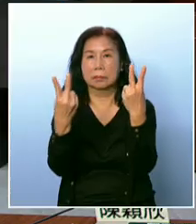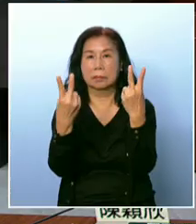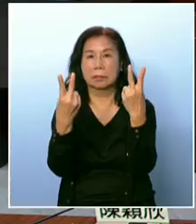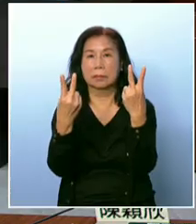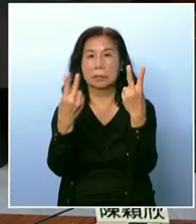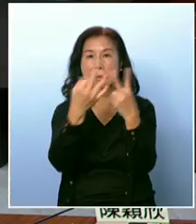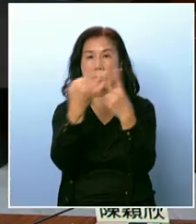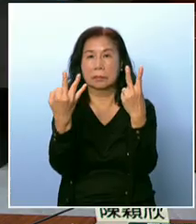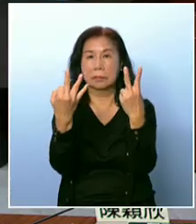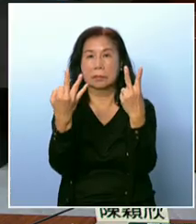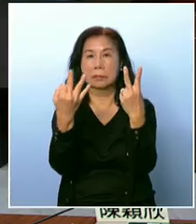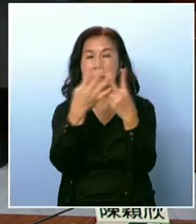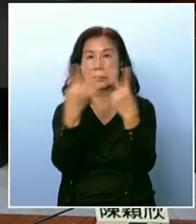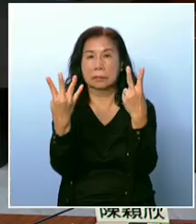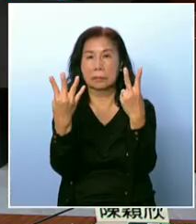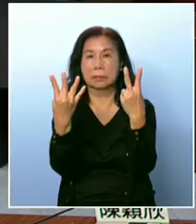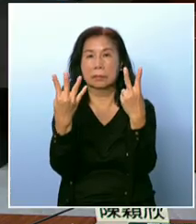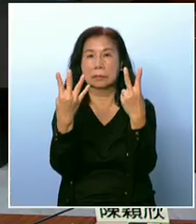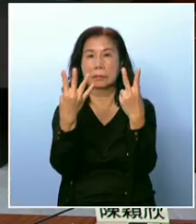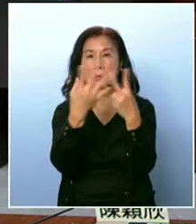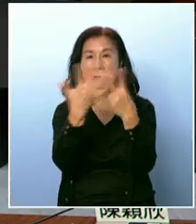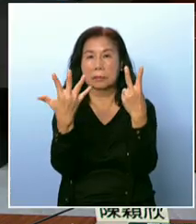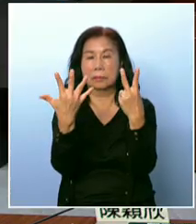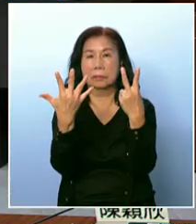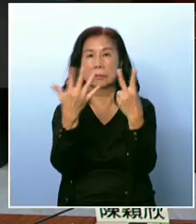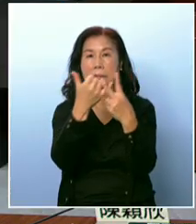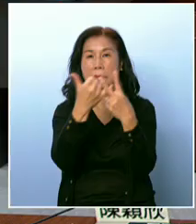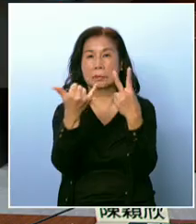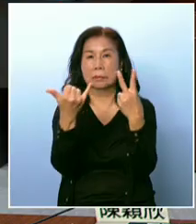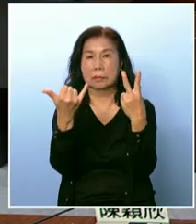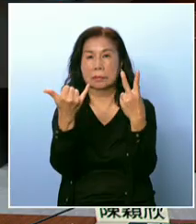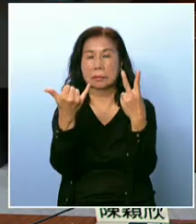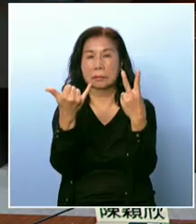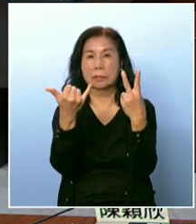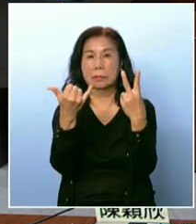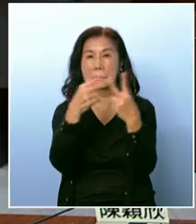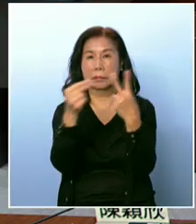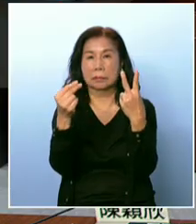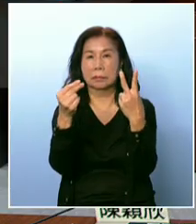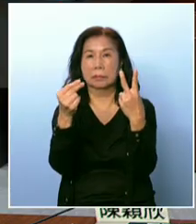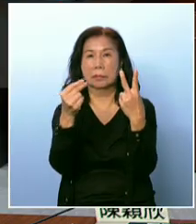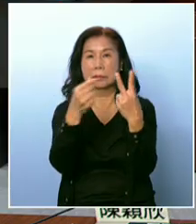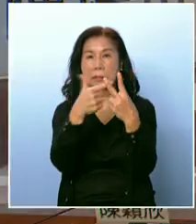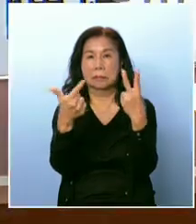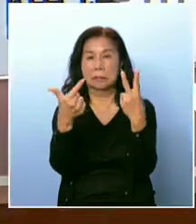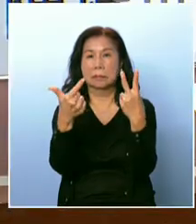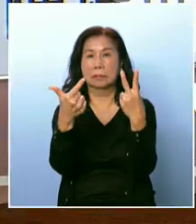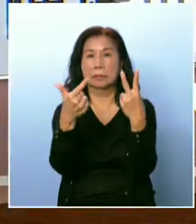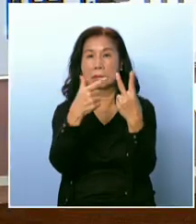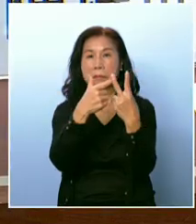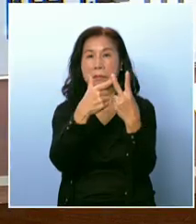21, 22, 23, 24, 25, 26,